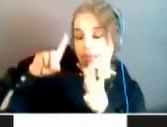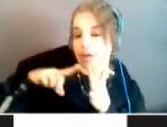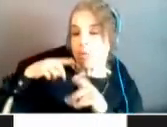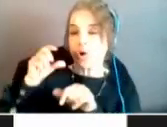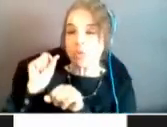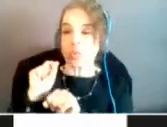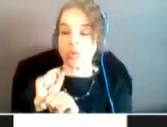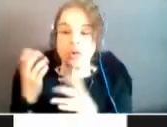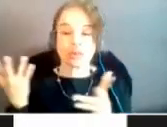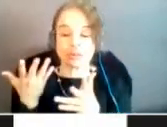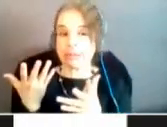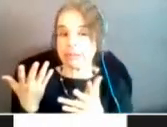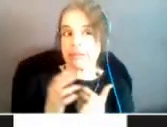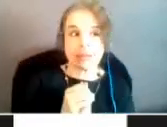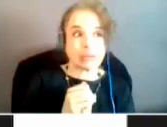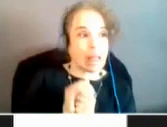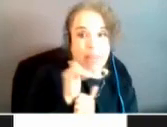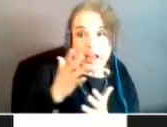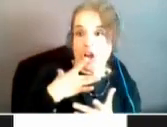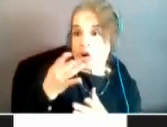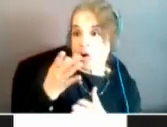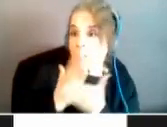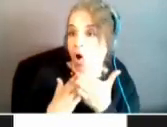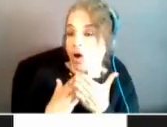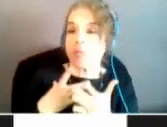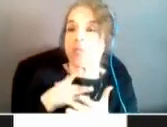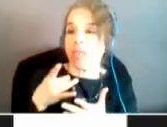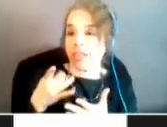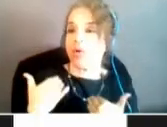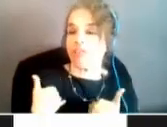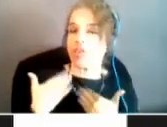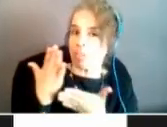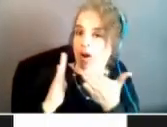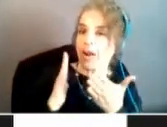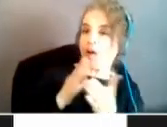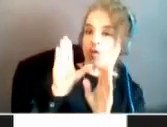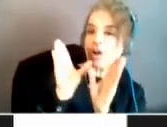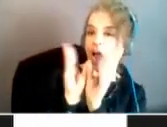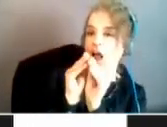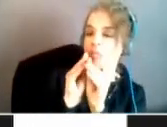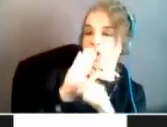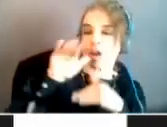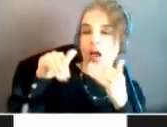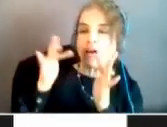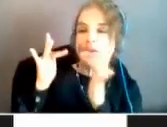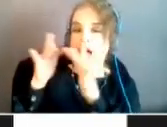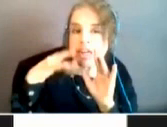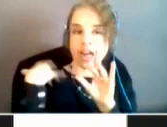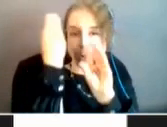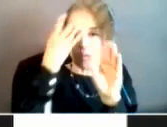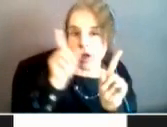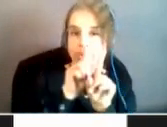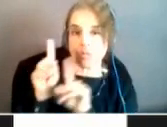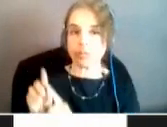on. And if that's something you'd like to be a part of, we'd love to have you. And we'll make sure you have all of our contact information as